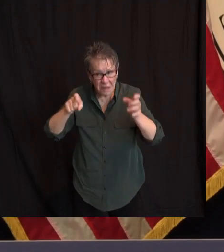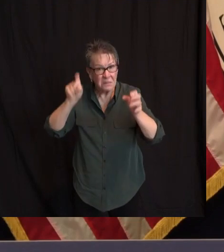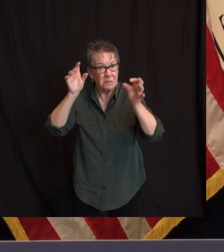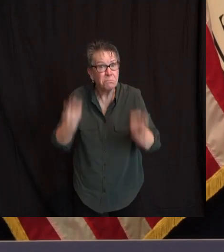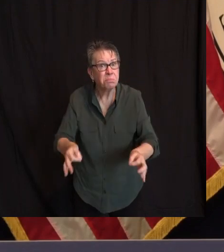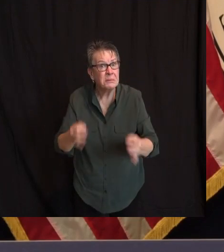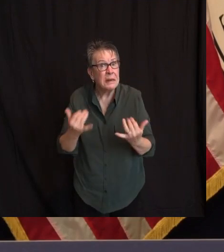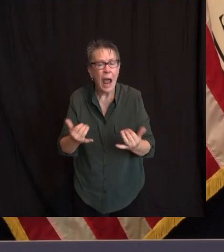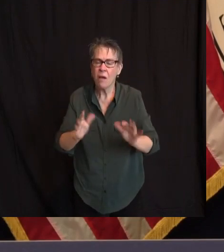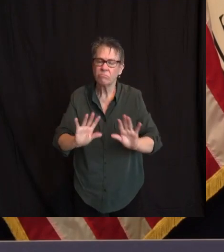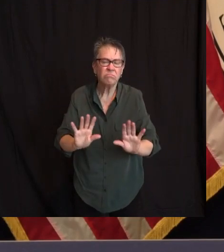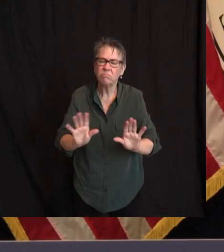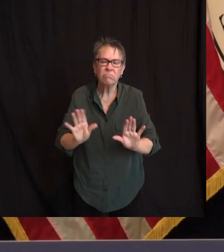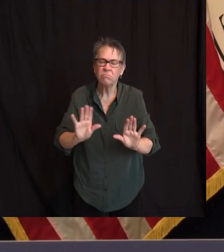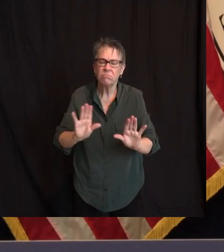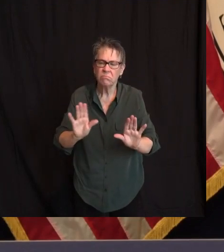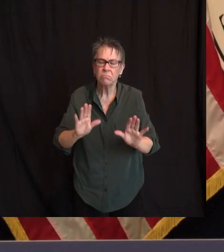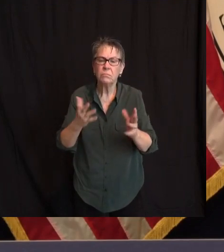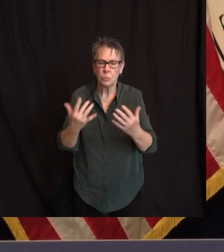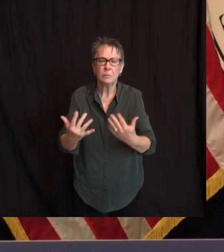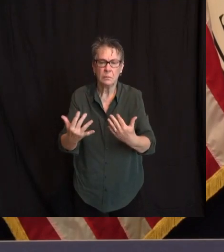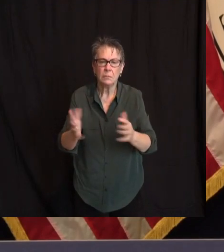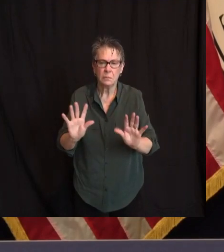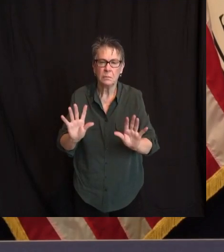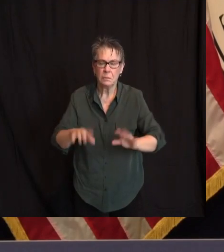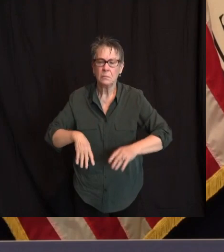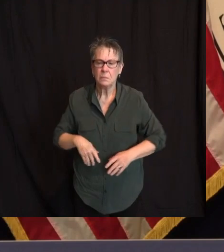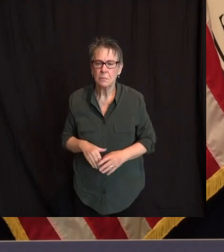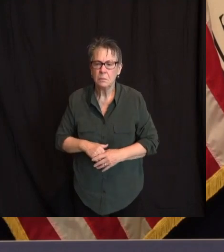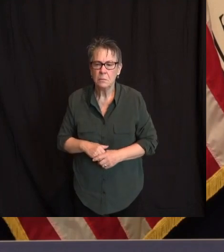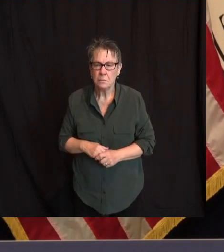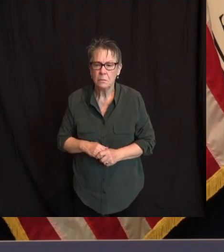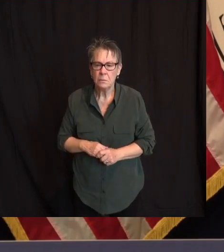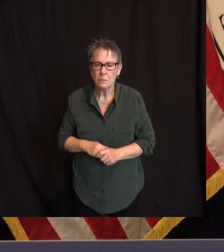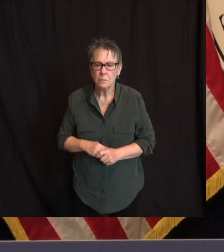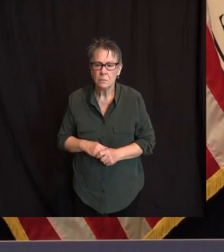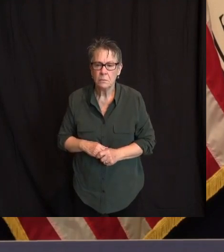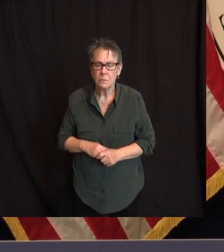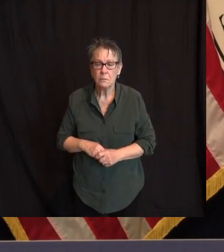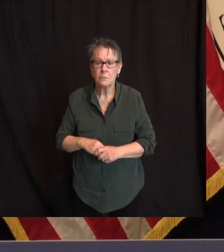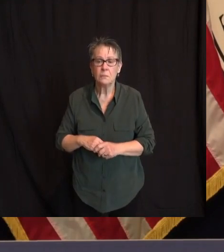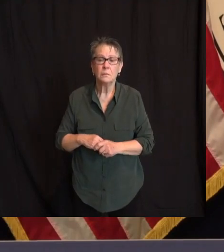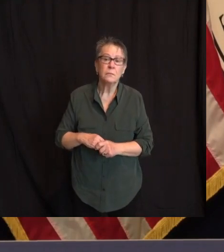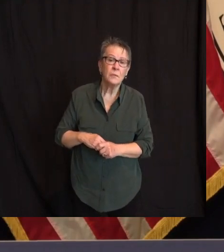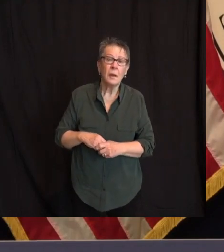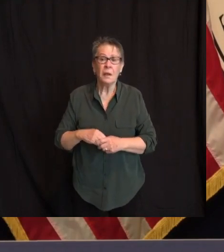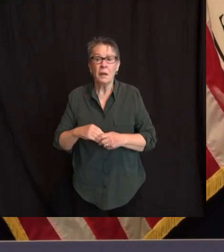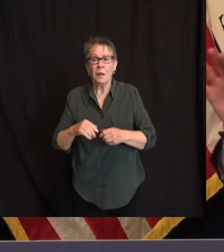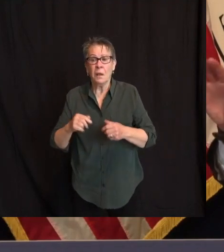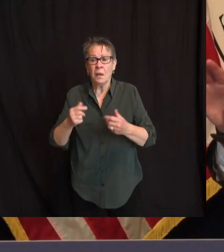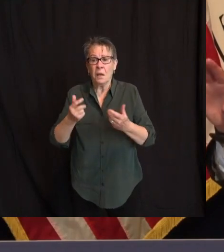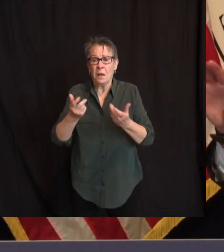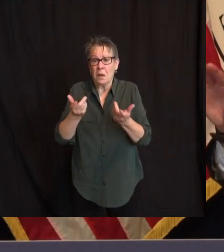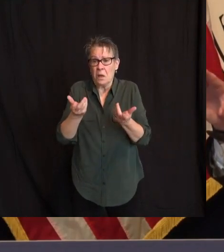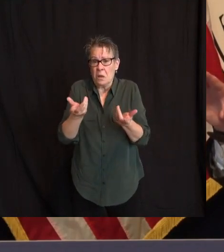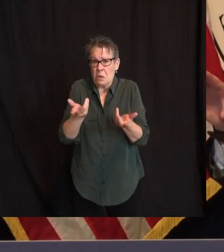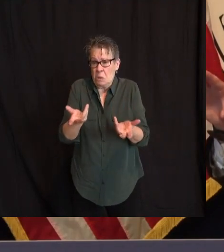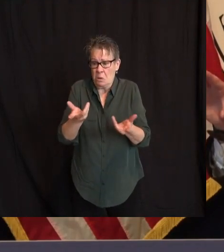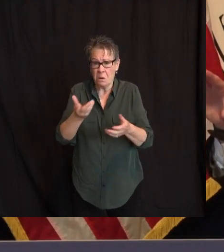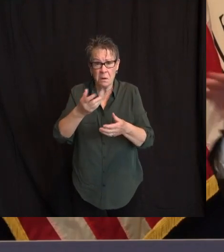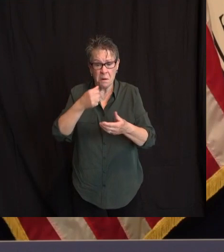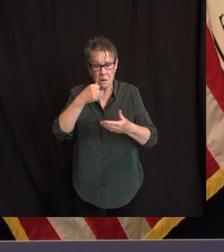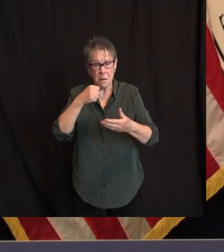And again, on vote by mail, no monies that I'm aware of from the state, which by the way are as scarce as they've ever